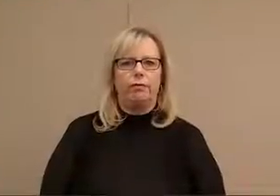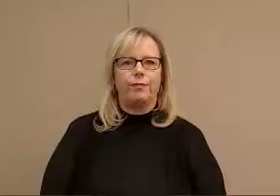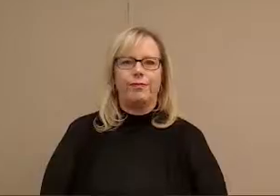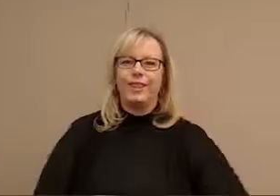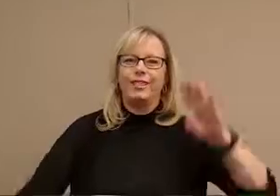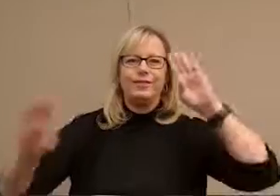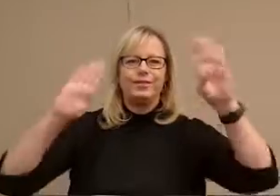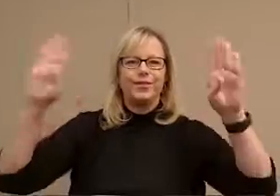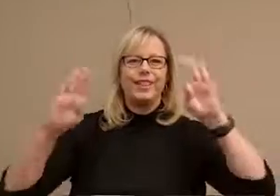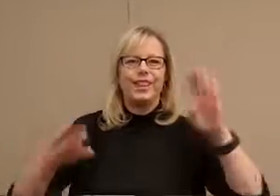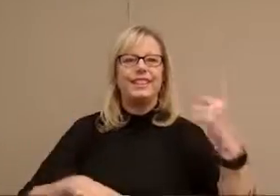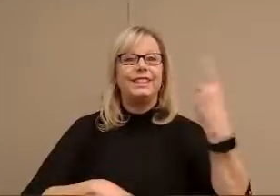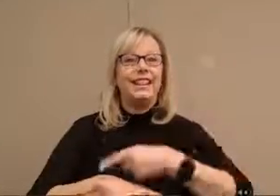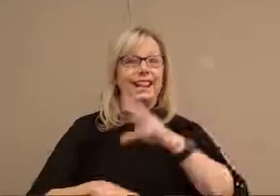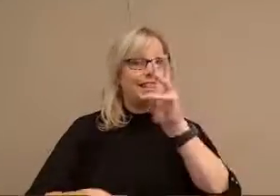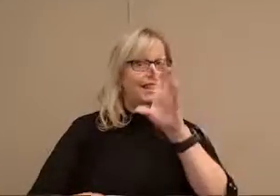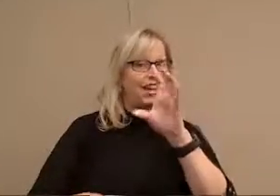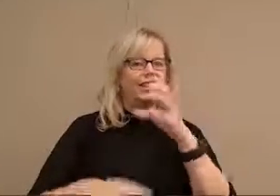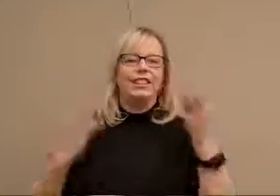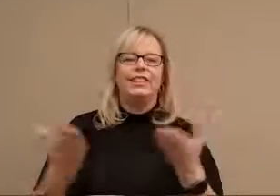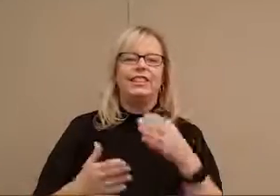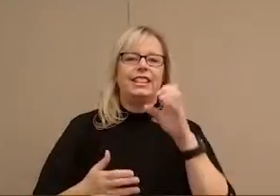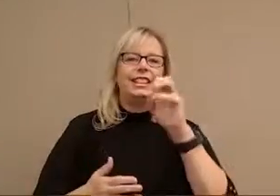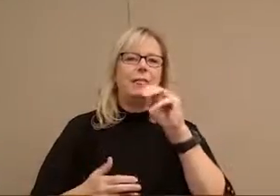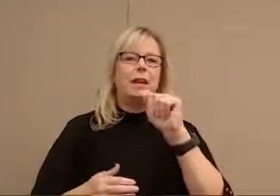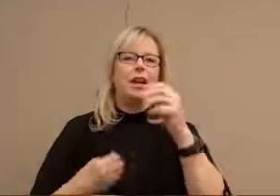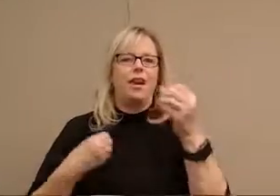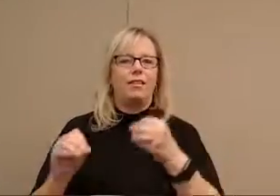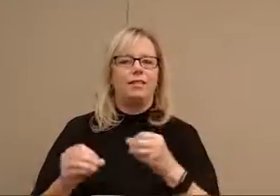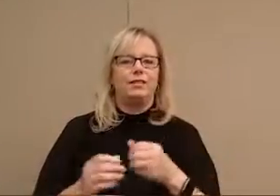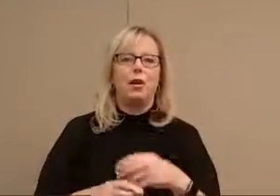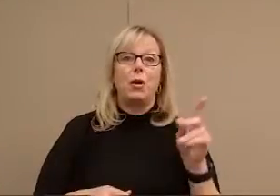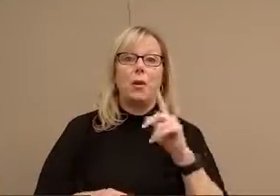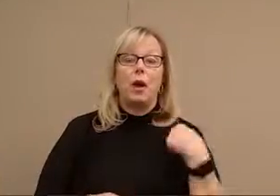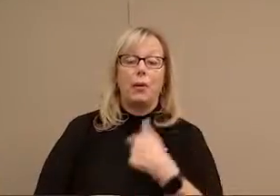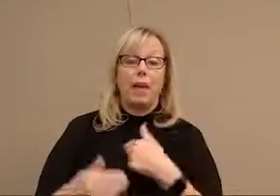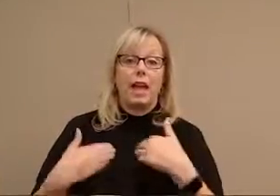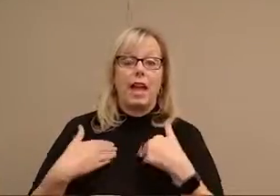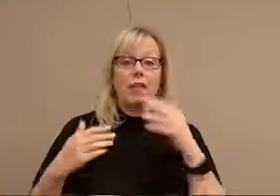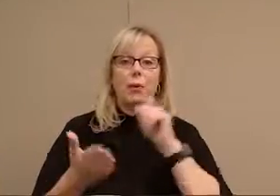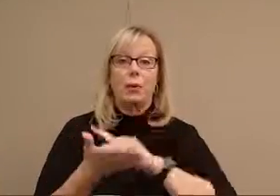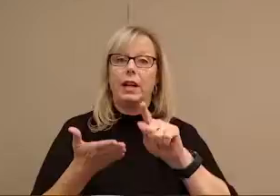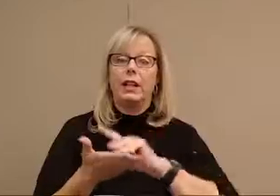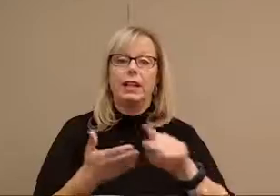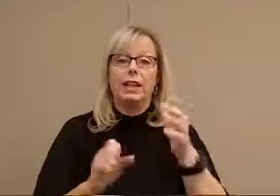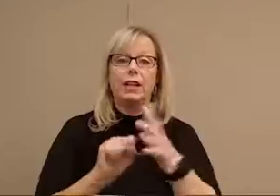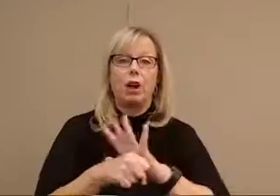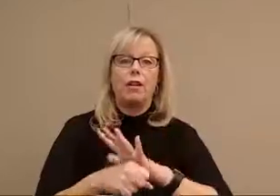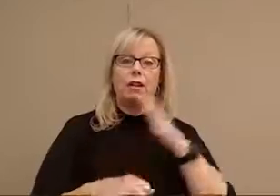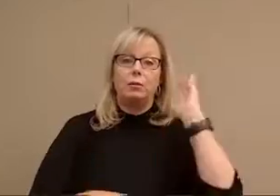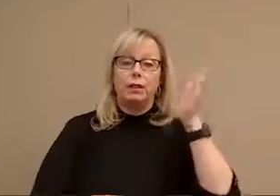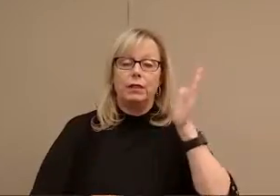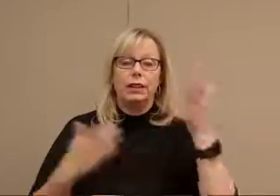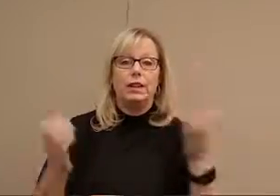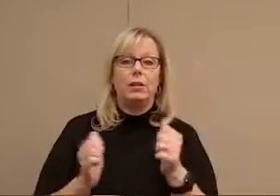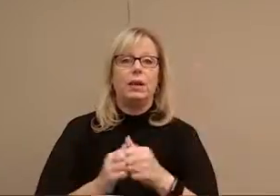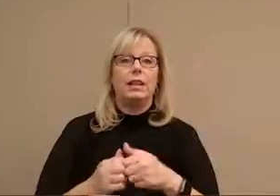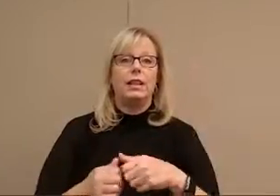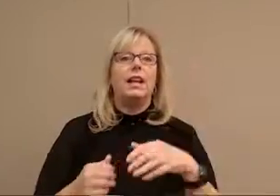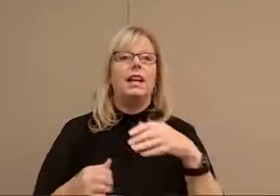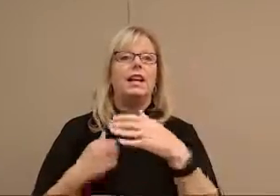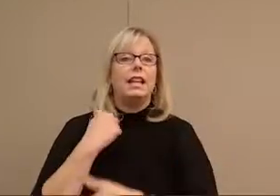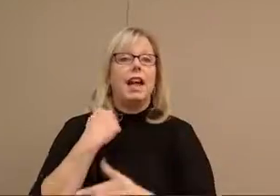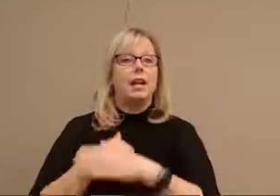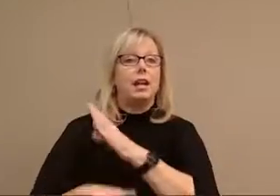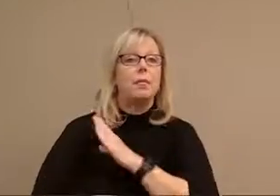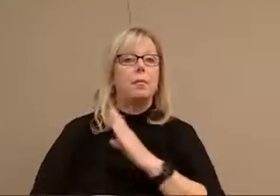Good afternoon. Welcome to day 600 here at the EMA office, where we bring you our weekly COVID briefing. I'm joined today by the County Board Chairman, Mark